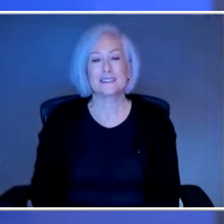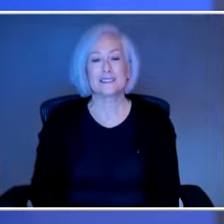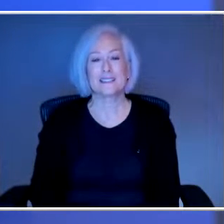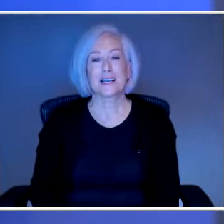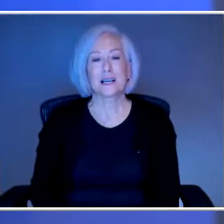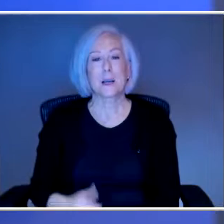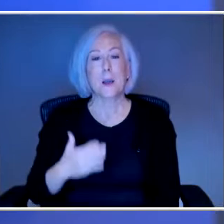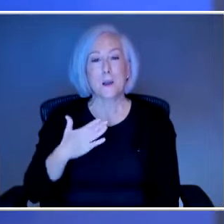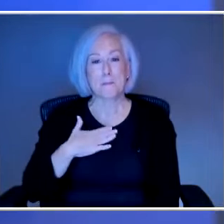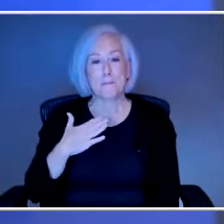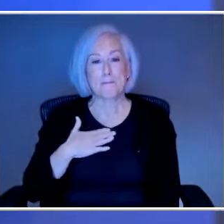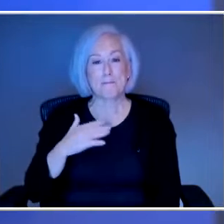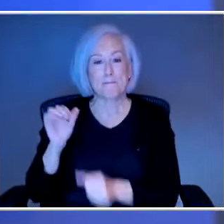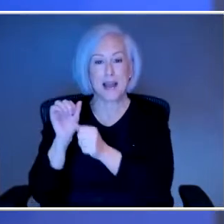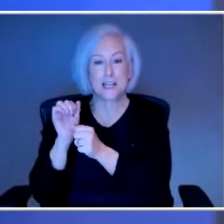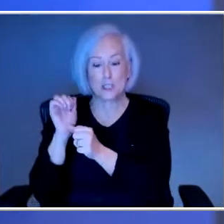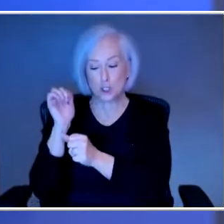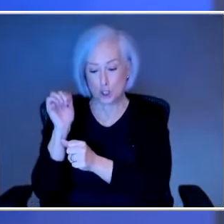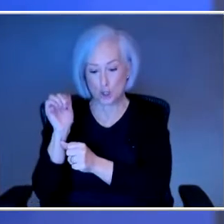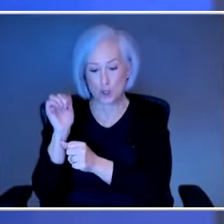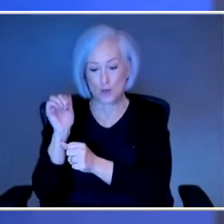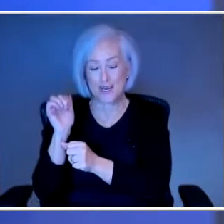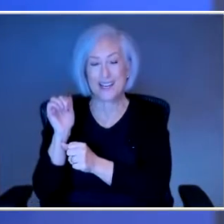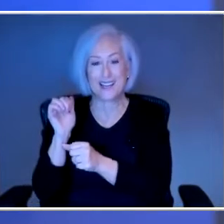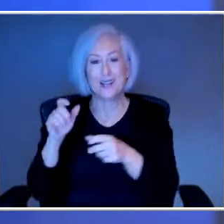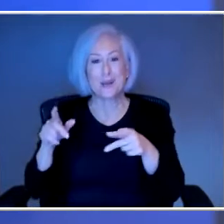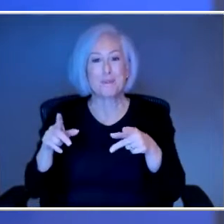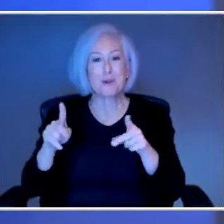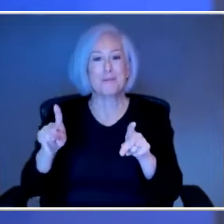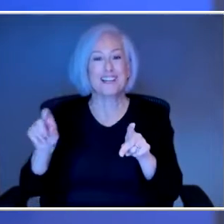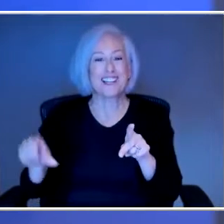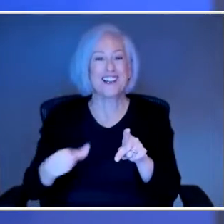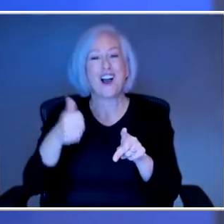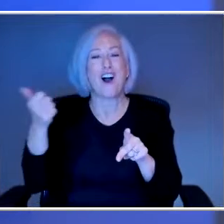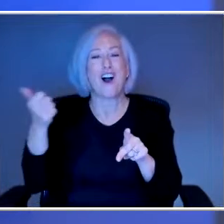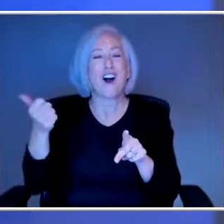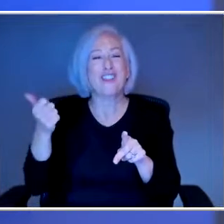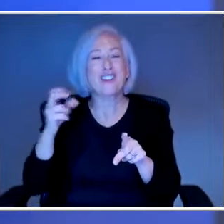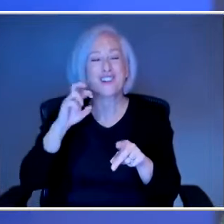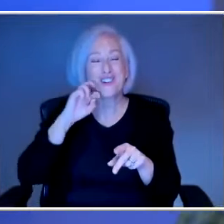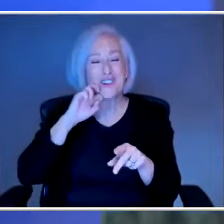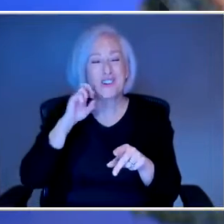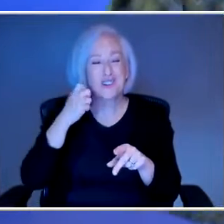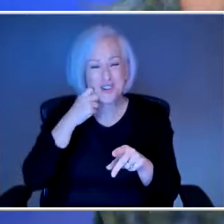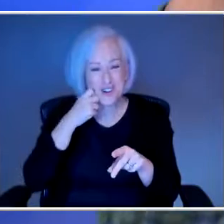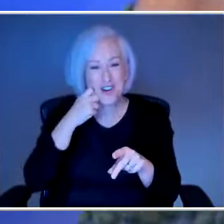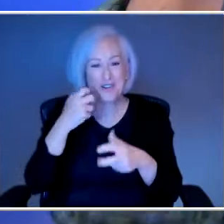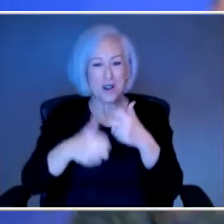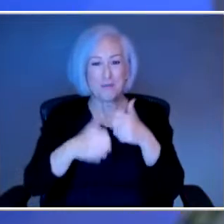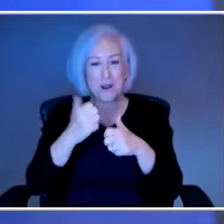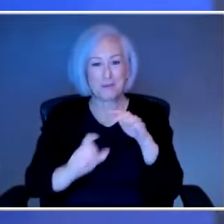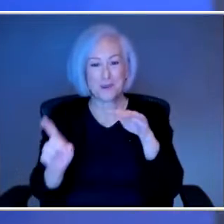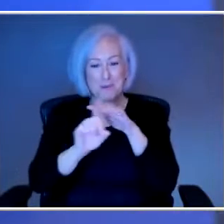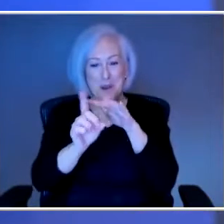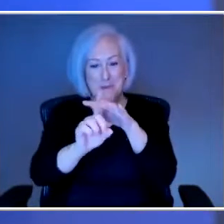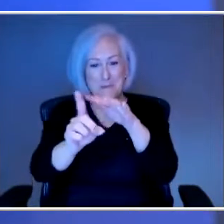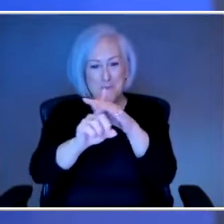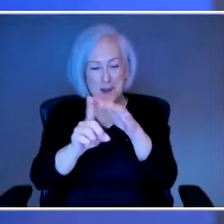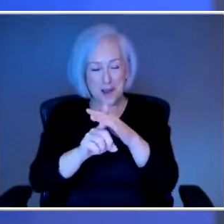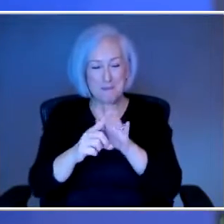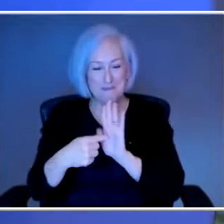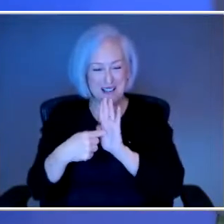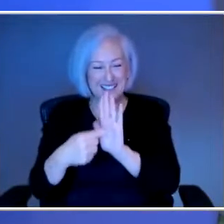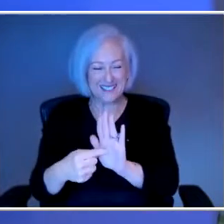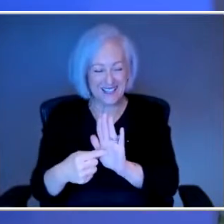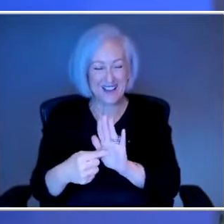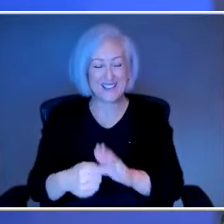allowed every other neurological problem my right arm ever had to come out and display itself. But